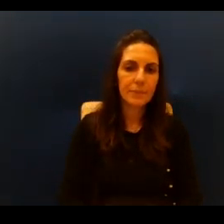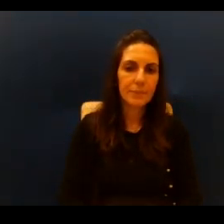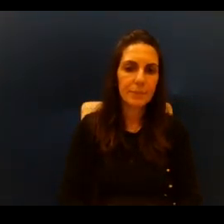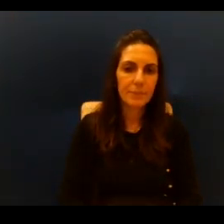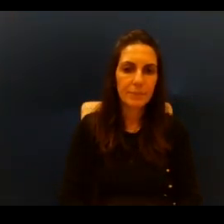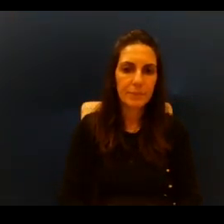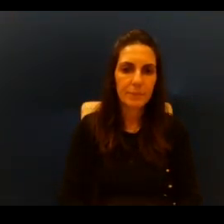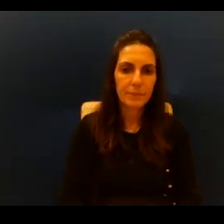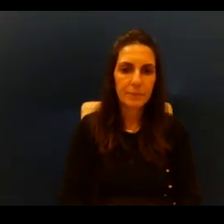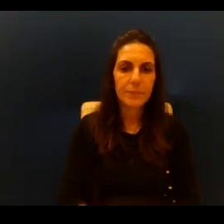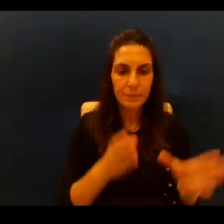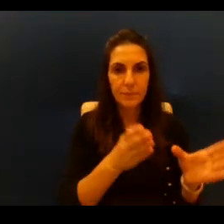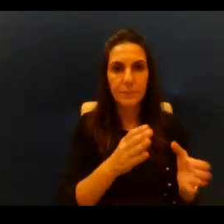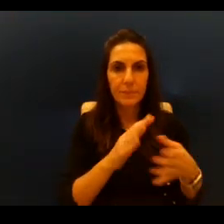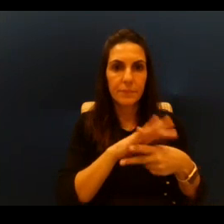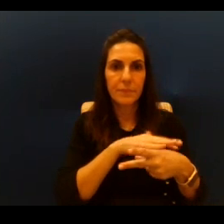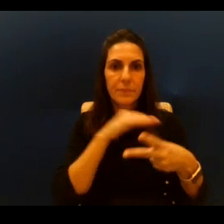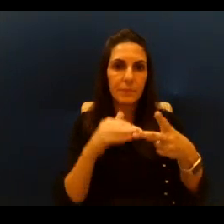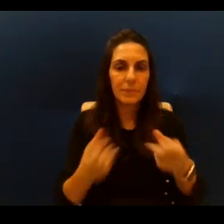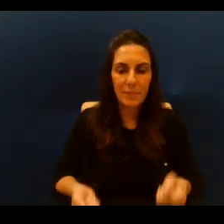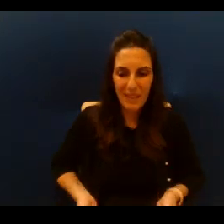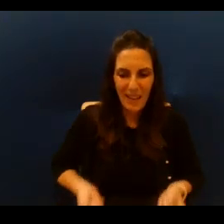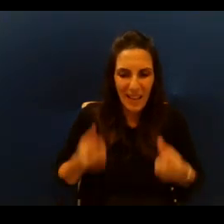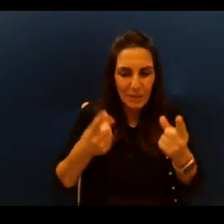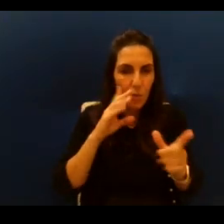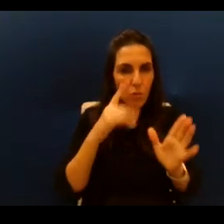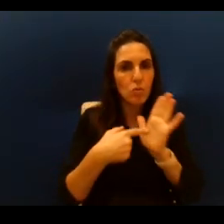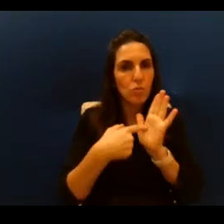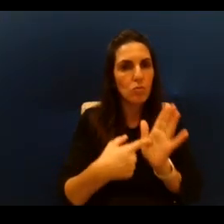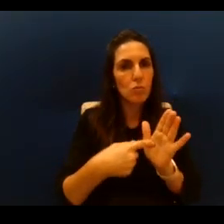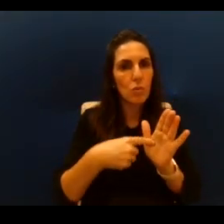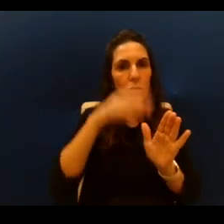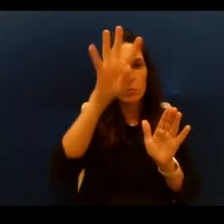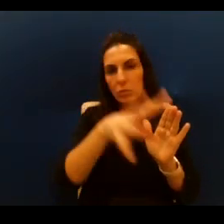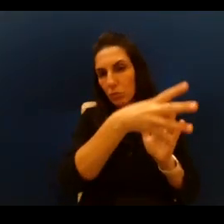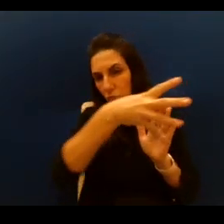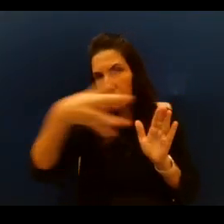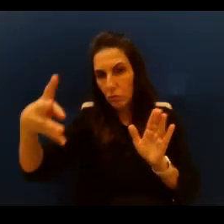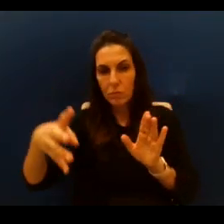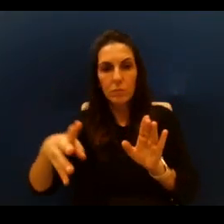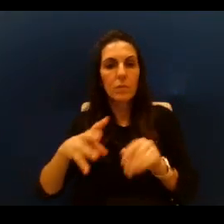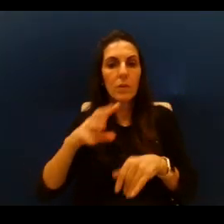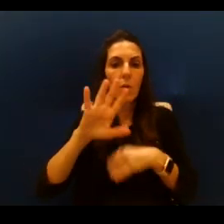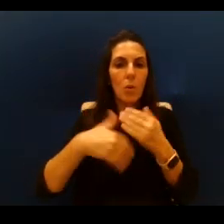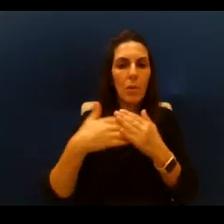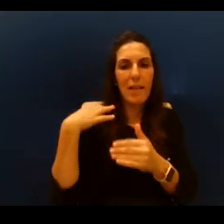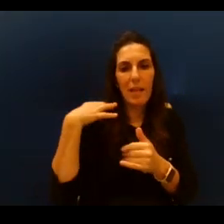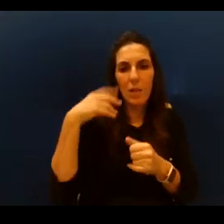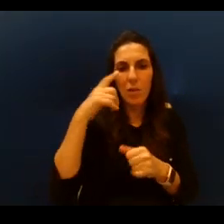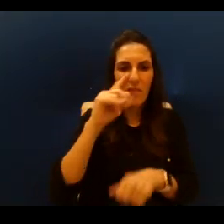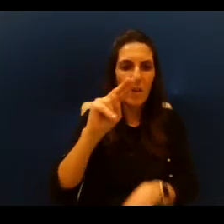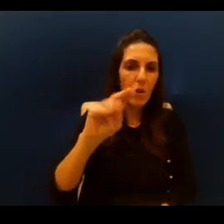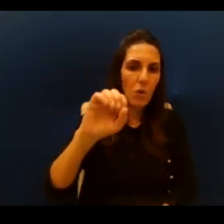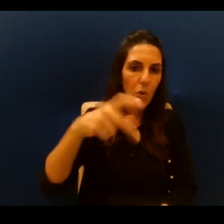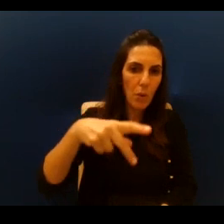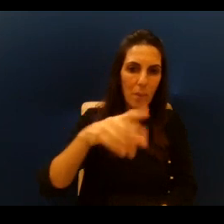$2,315,000. The expenses are listed in the chart. The eligible expenses for NOP and design is